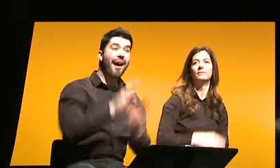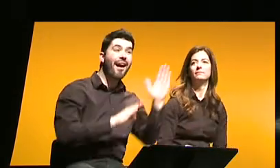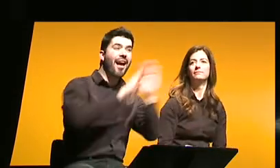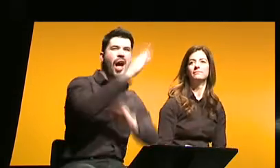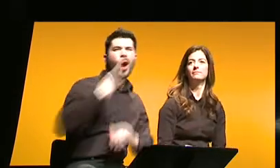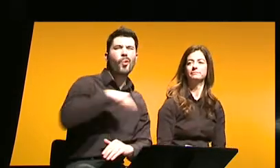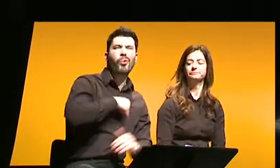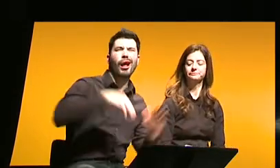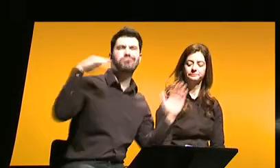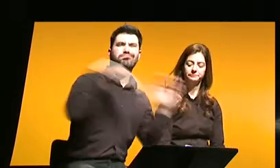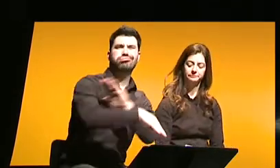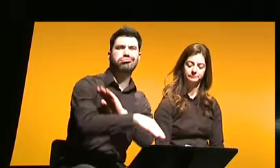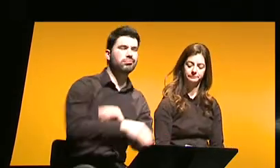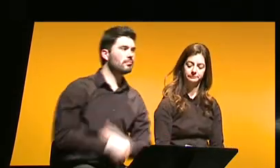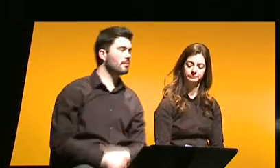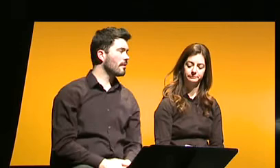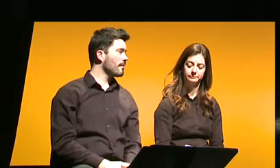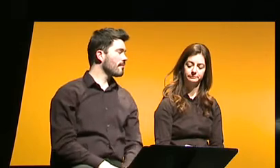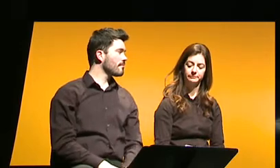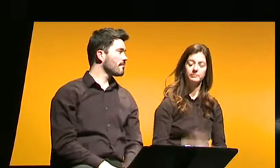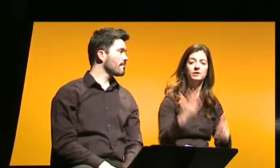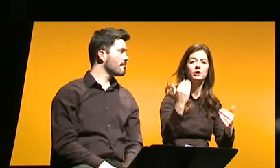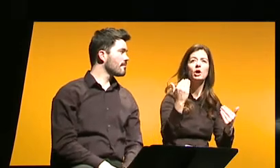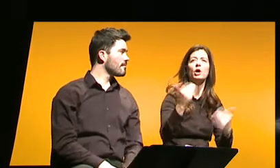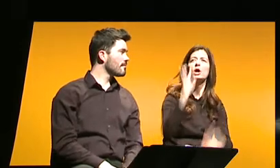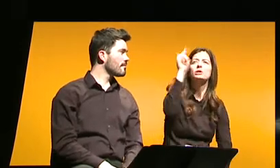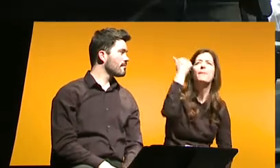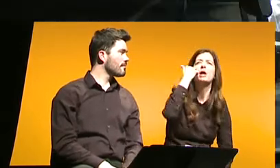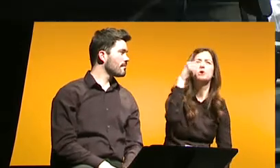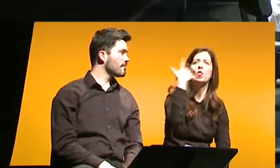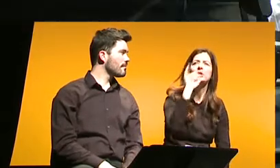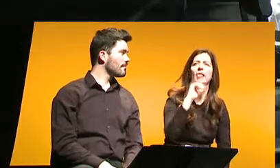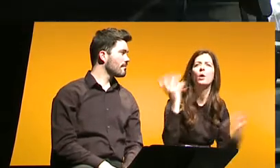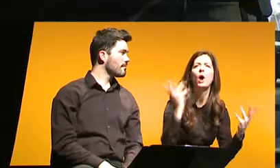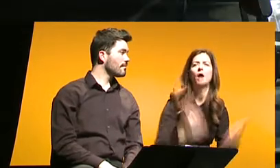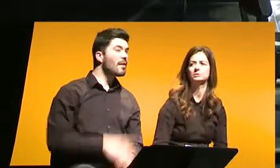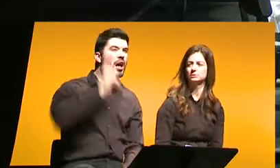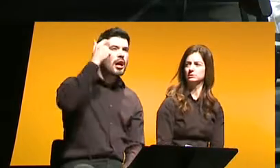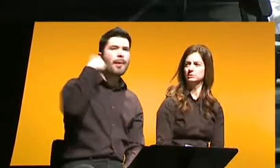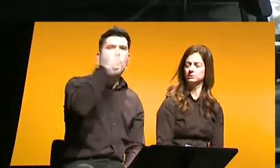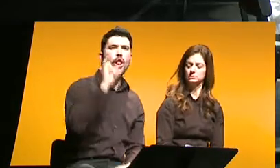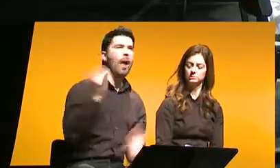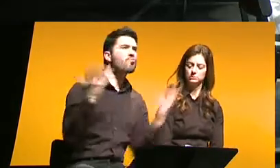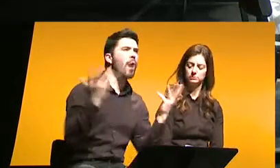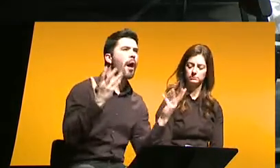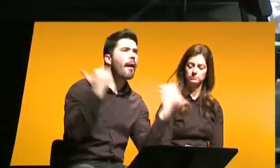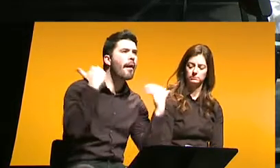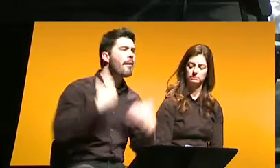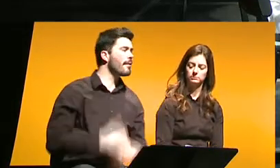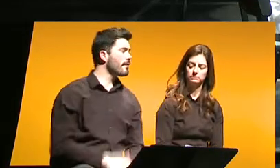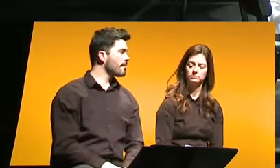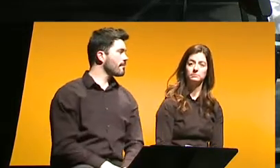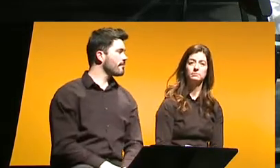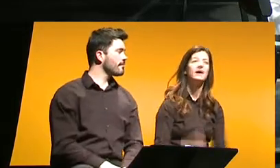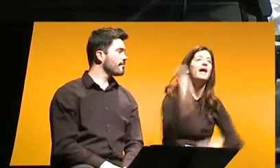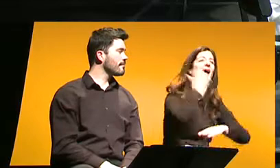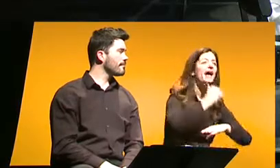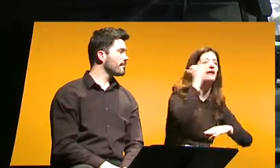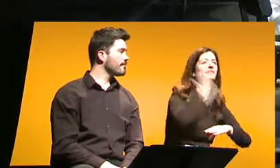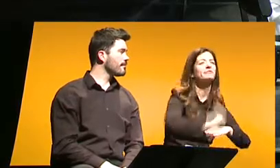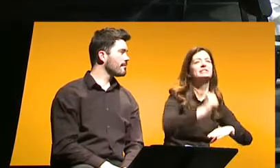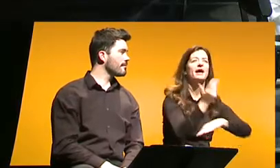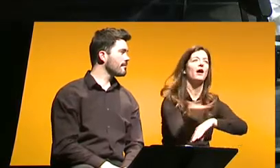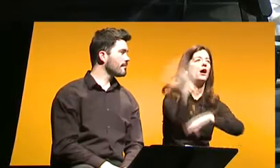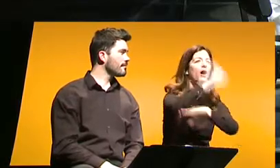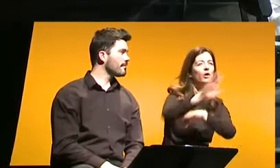out. We got sold out. Show me what democracy looks like. This is what democracy looks like. All day, all week.